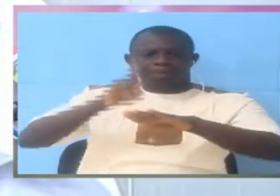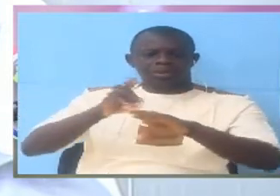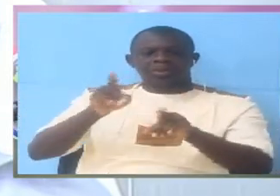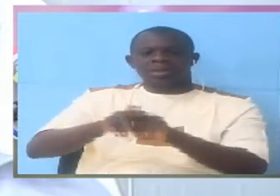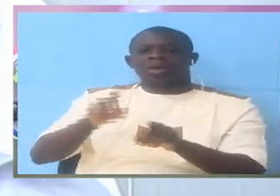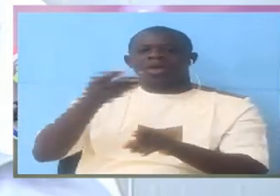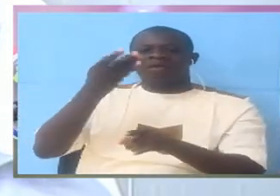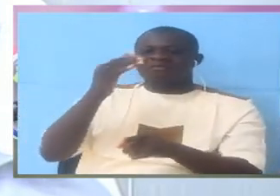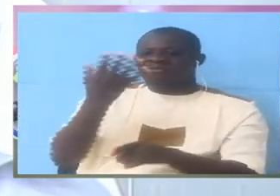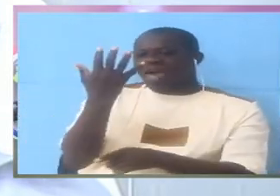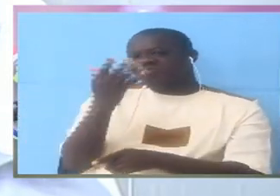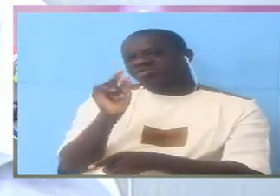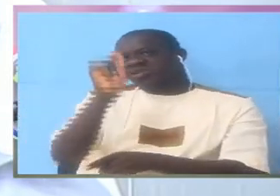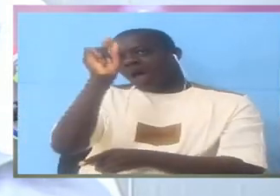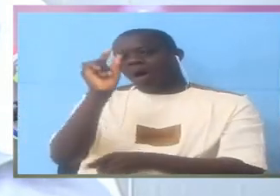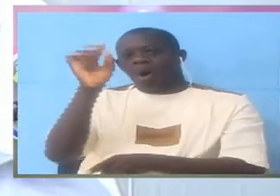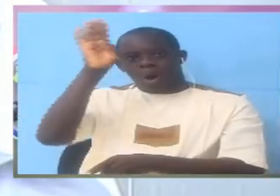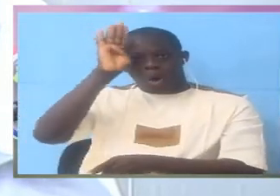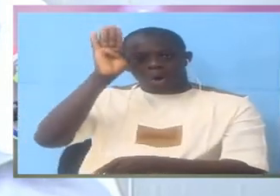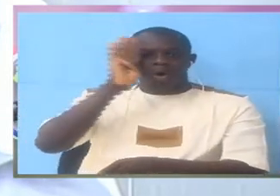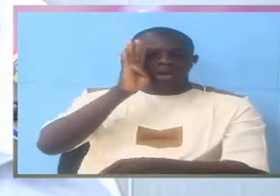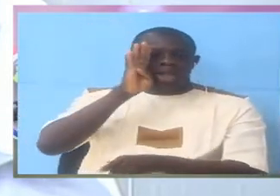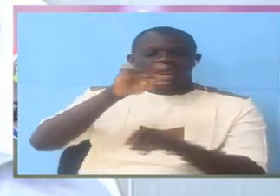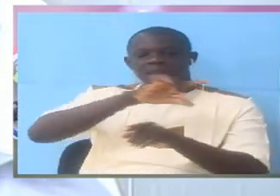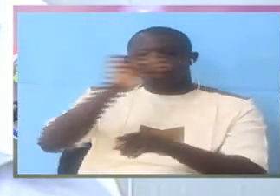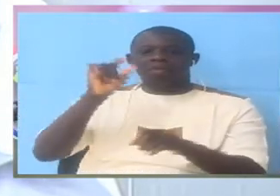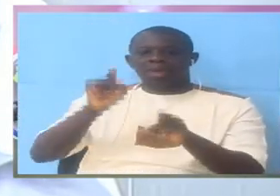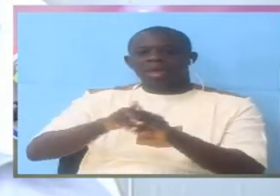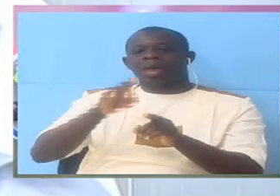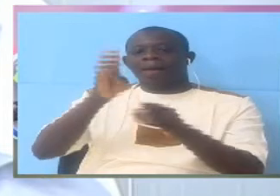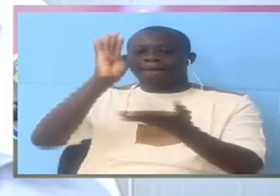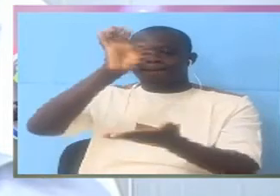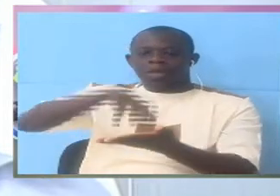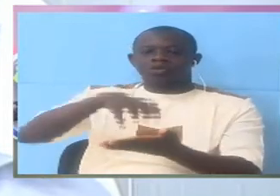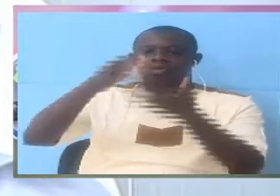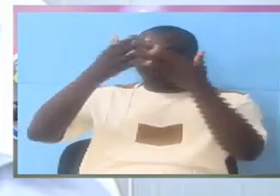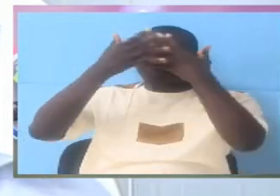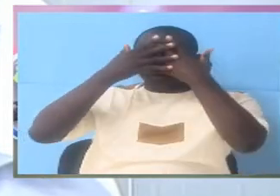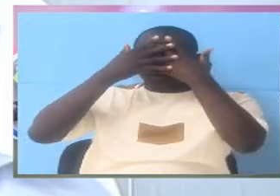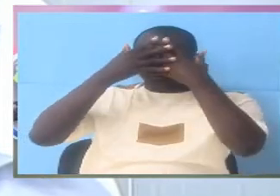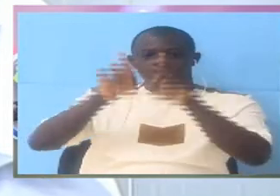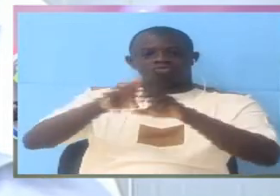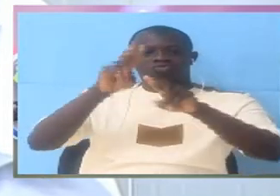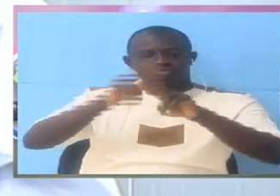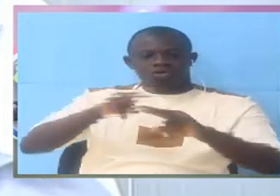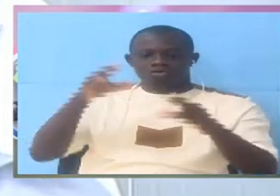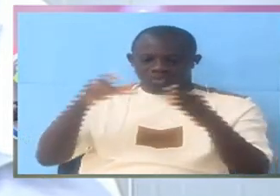and you sat comfortably and see them sentenced to death. You could